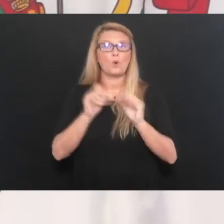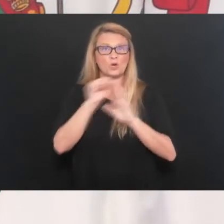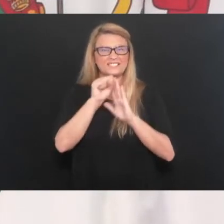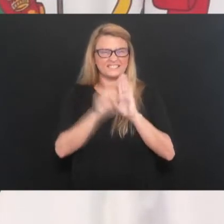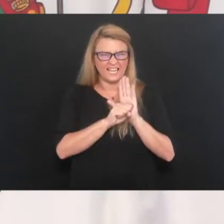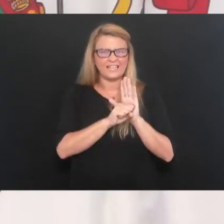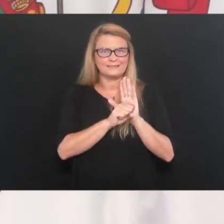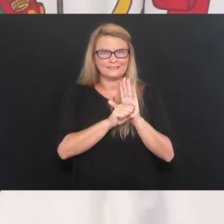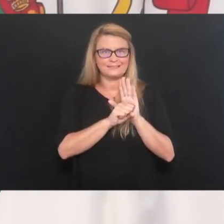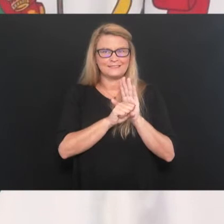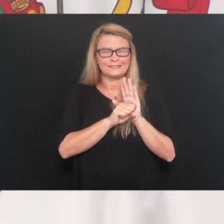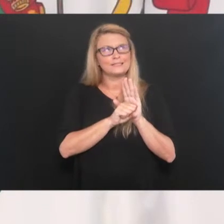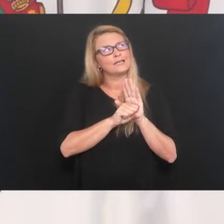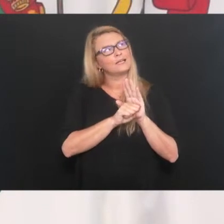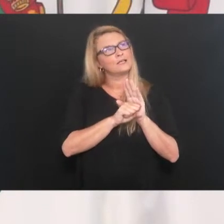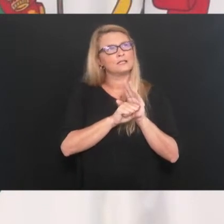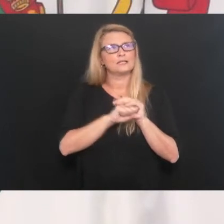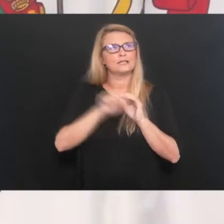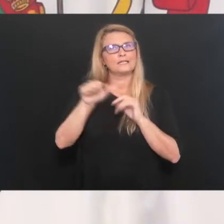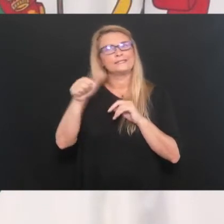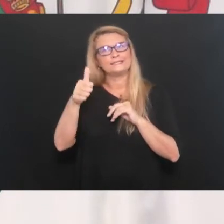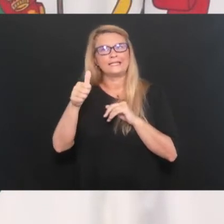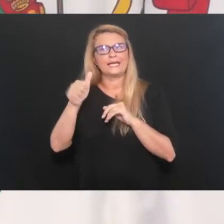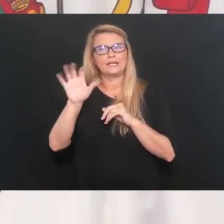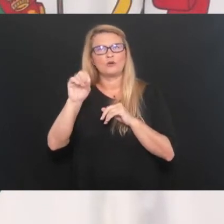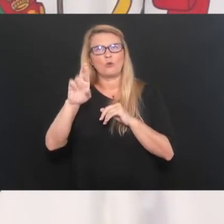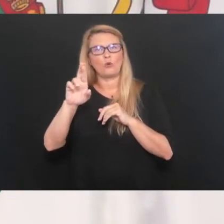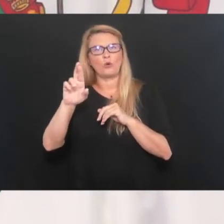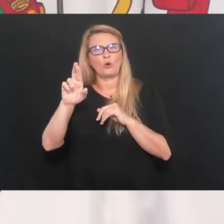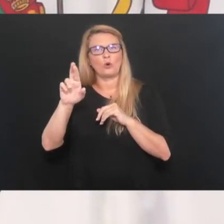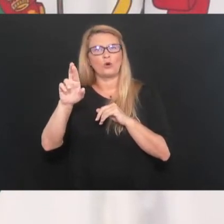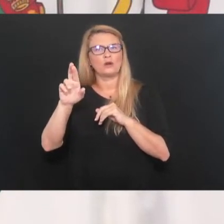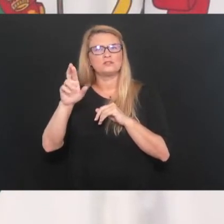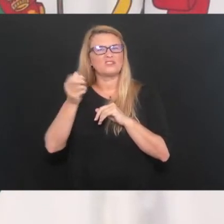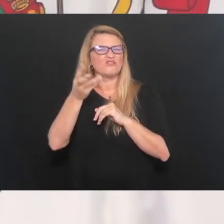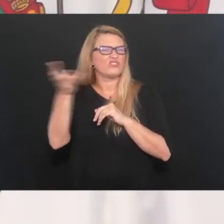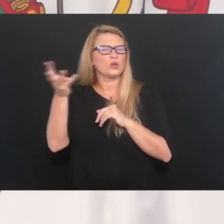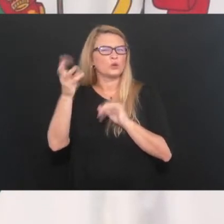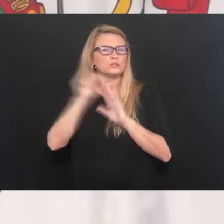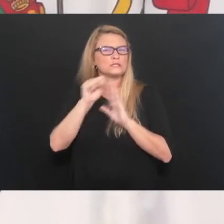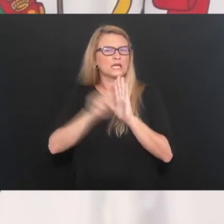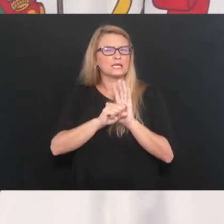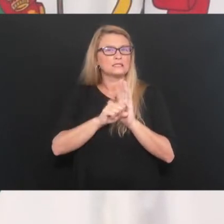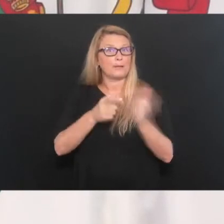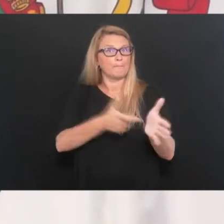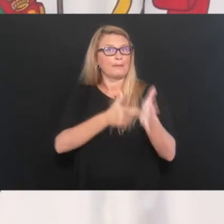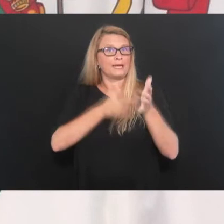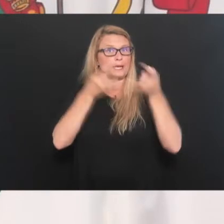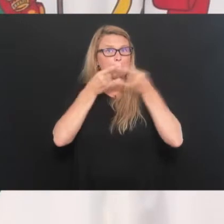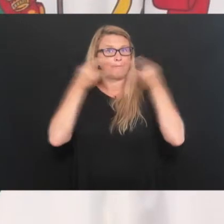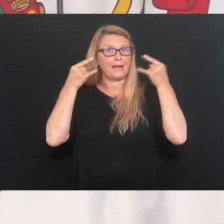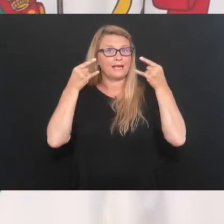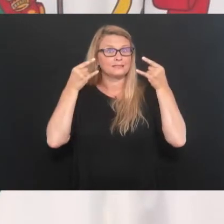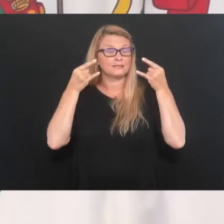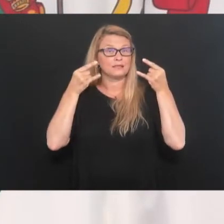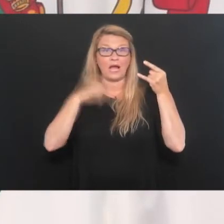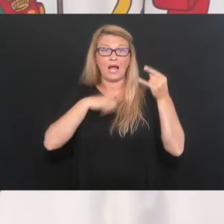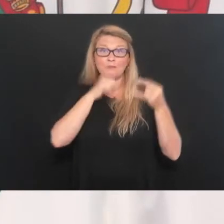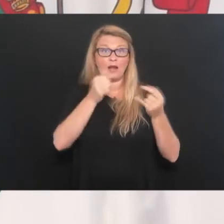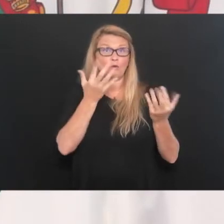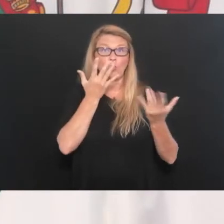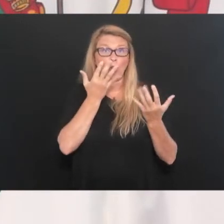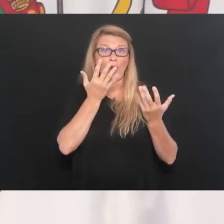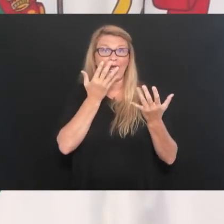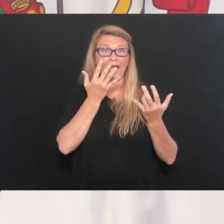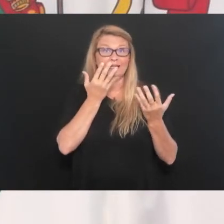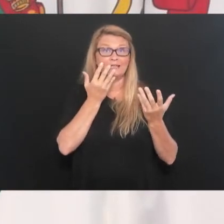think there's only 10 or so states that have mandated masks and everything, but I'm not going to wait for all kinds of